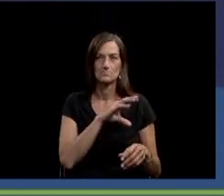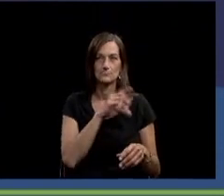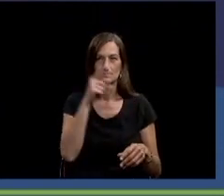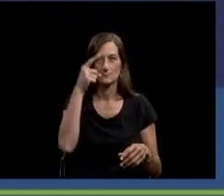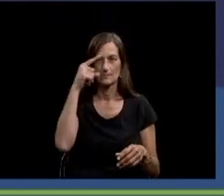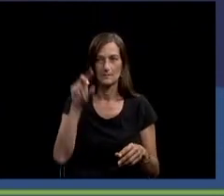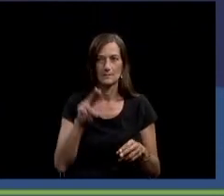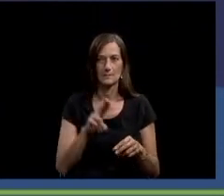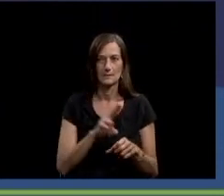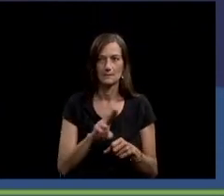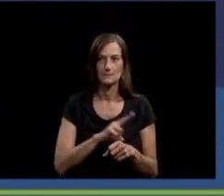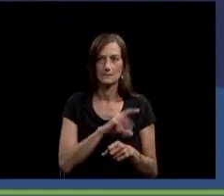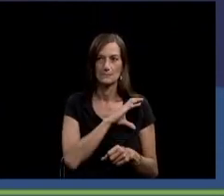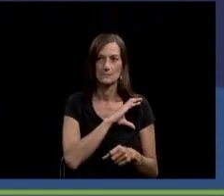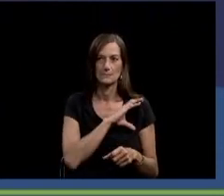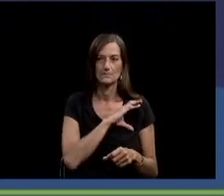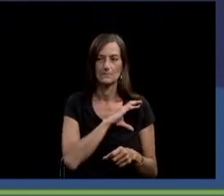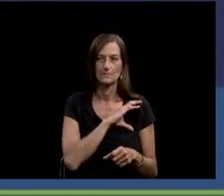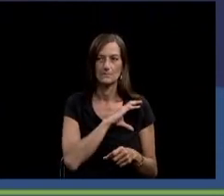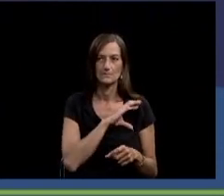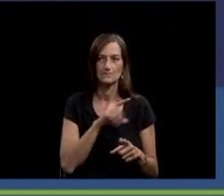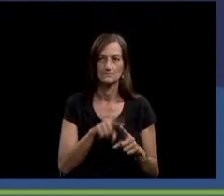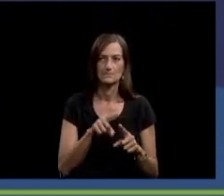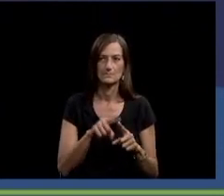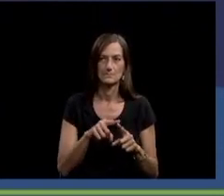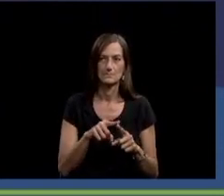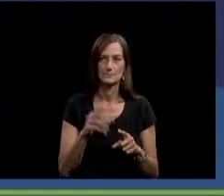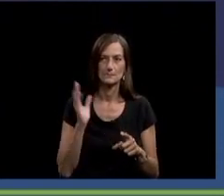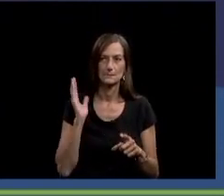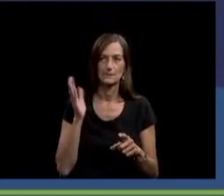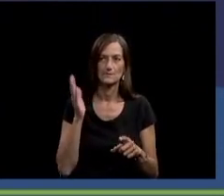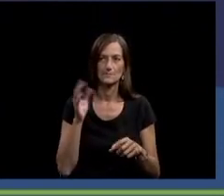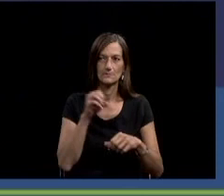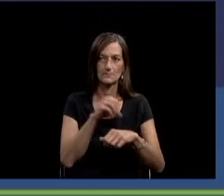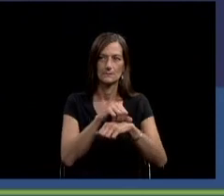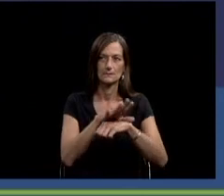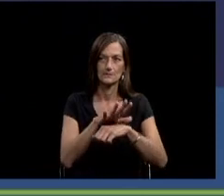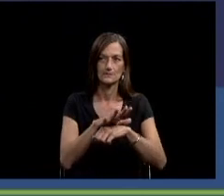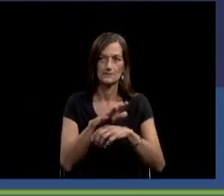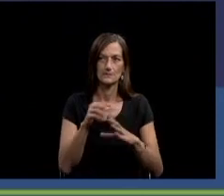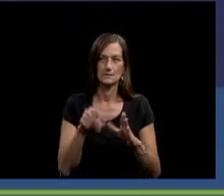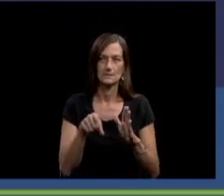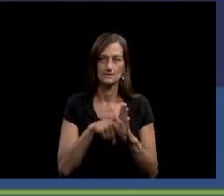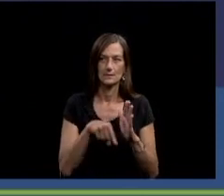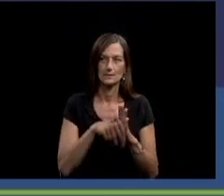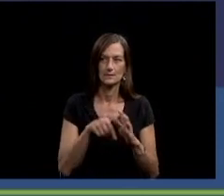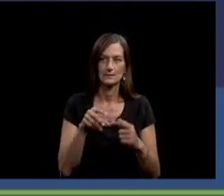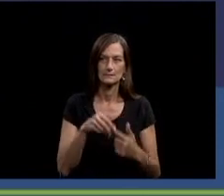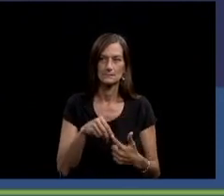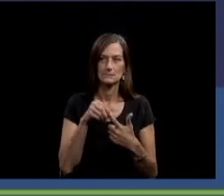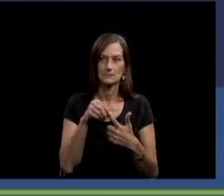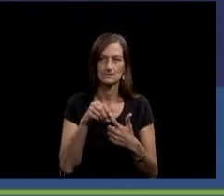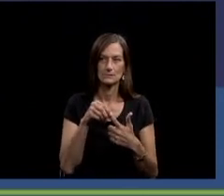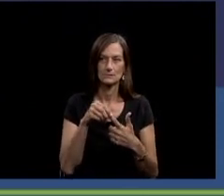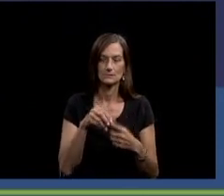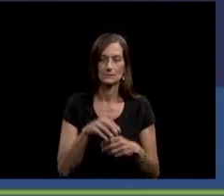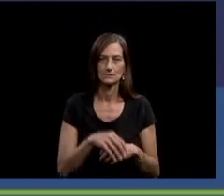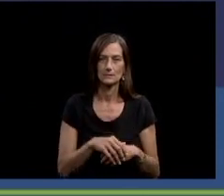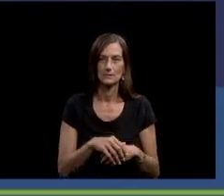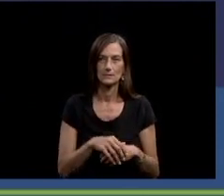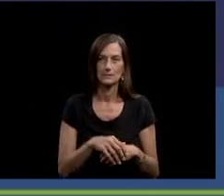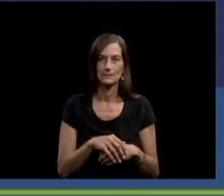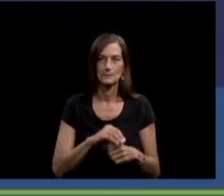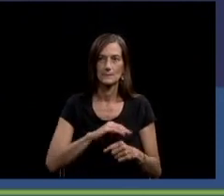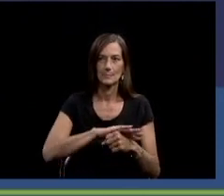adversely affect communities of color. Because of COVID, I had originally wanted to try to get that rolled out to our folks coming out of the